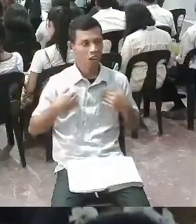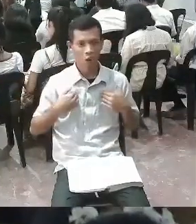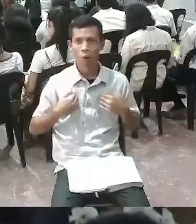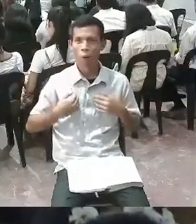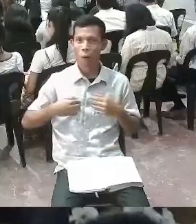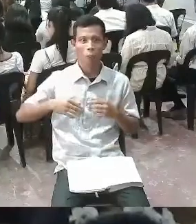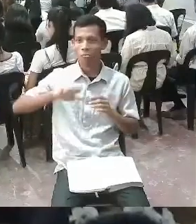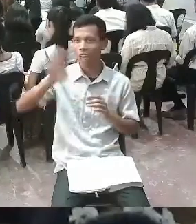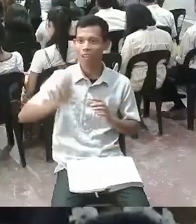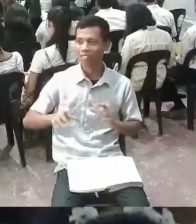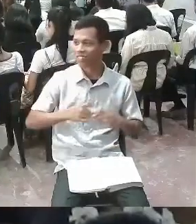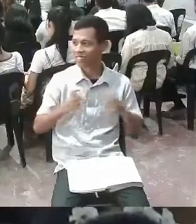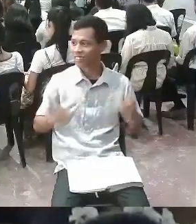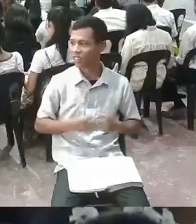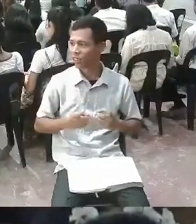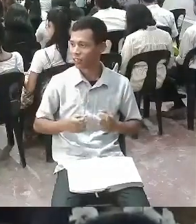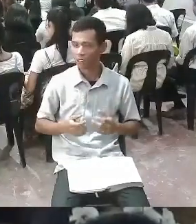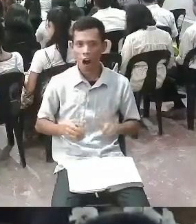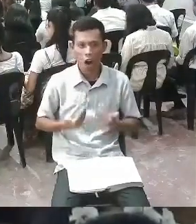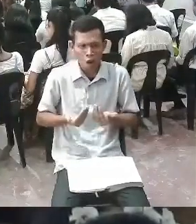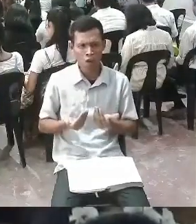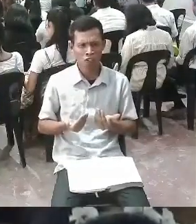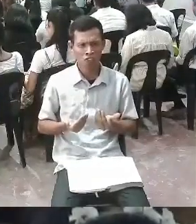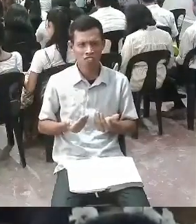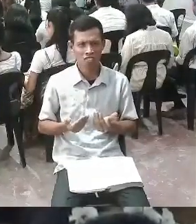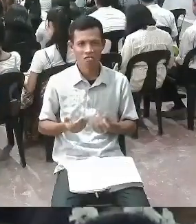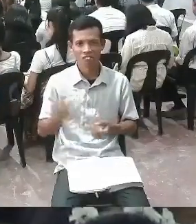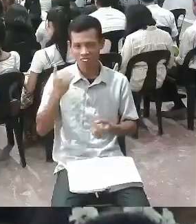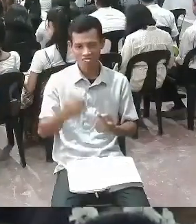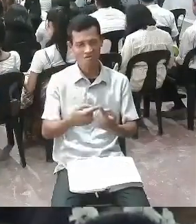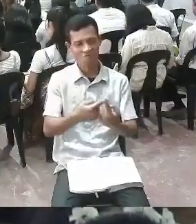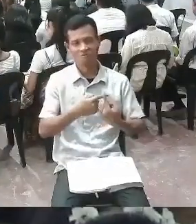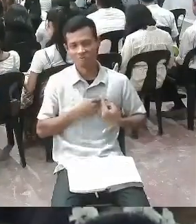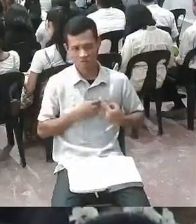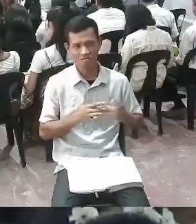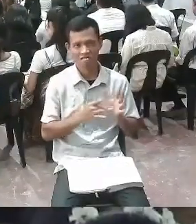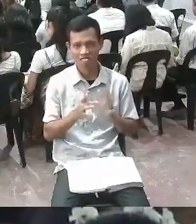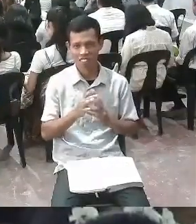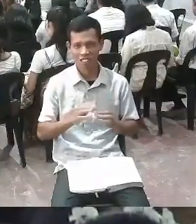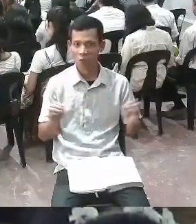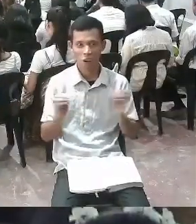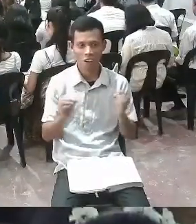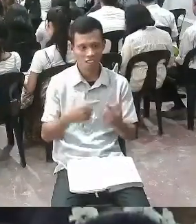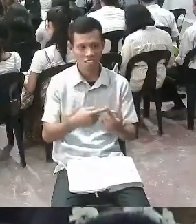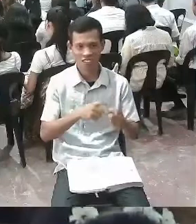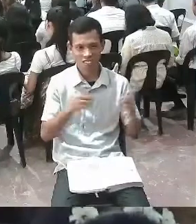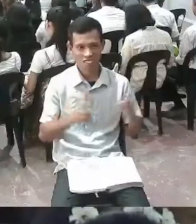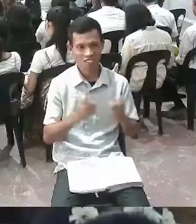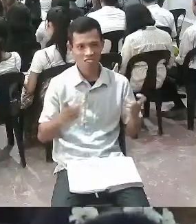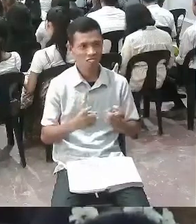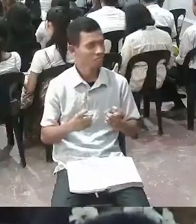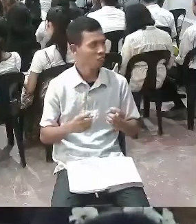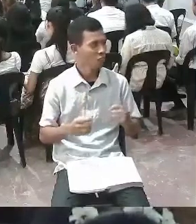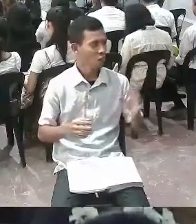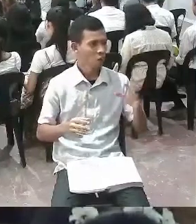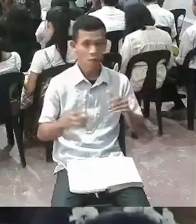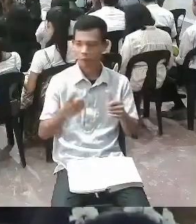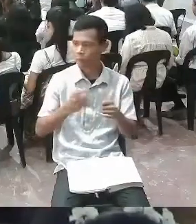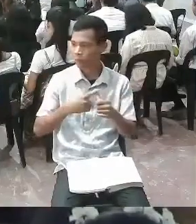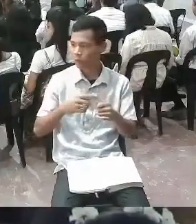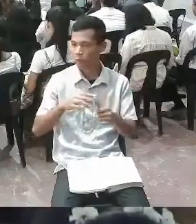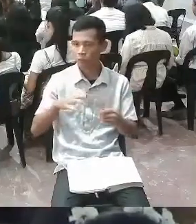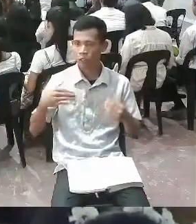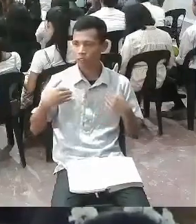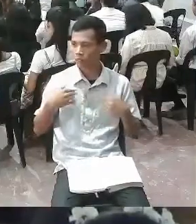Okay. At that very moment, I also started the